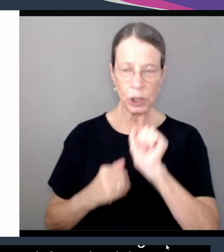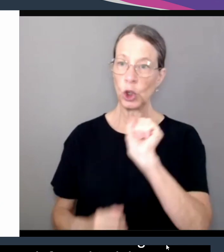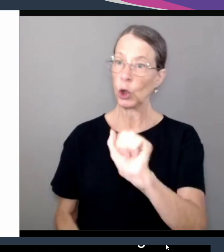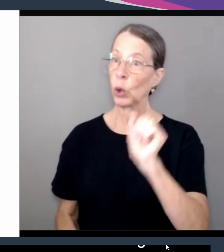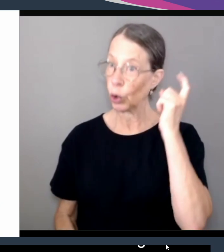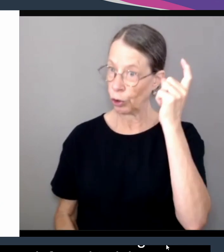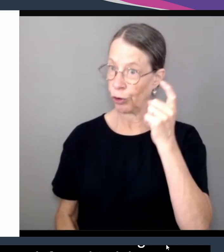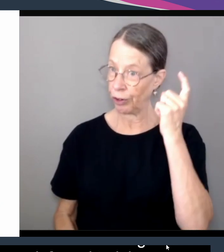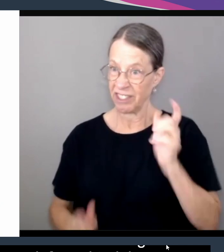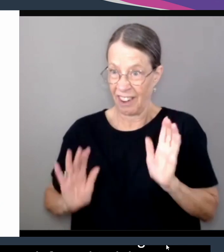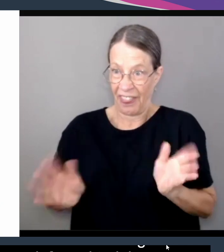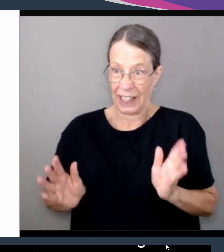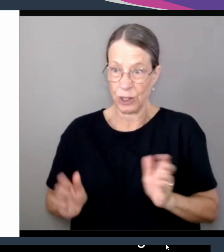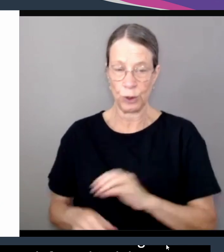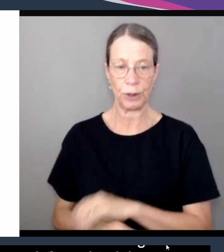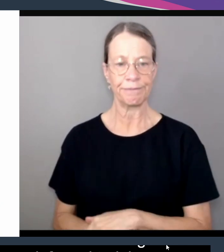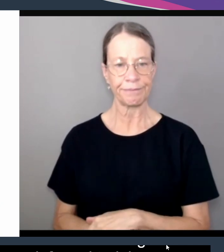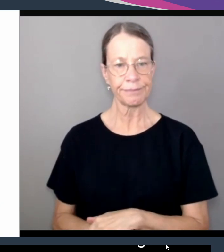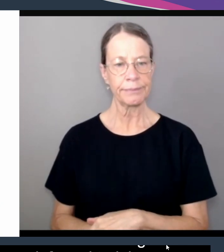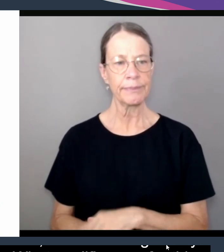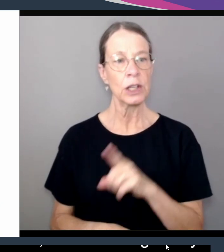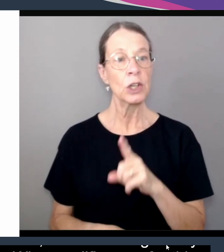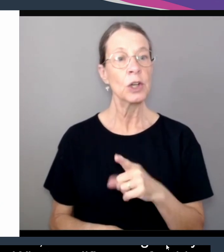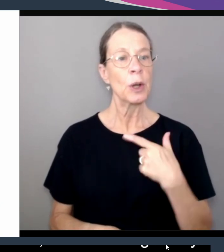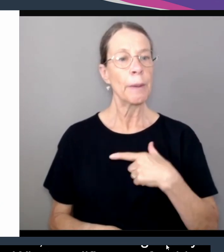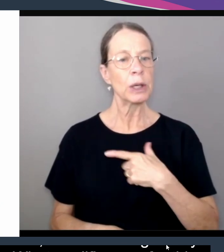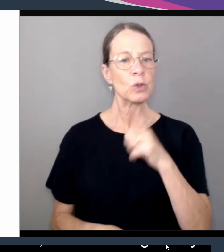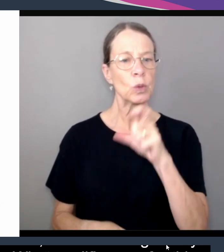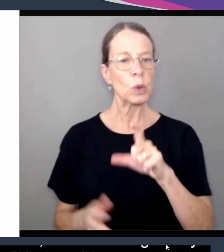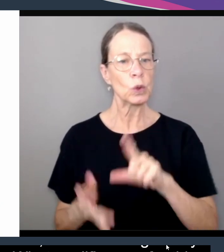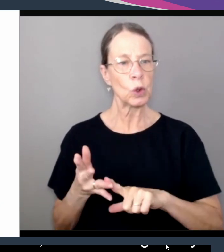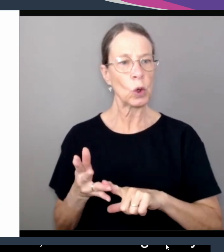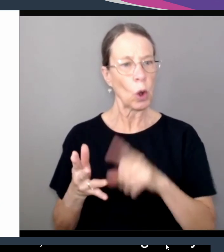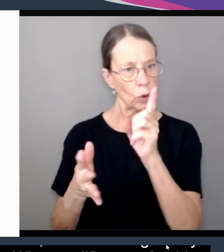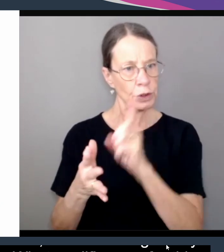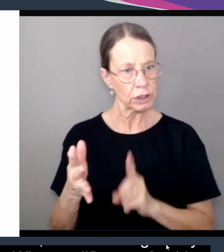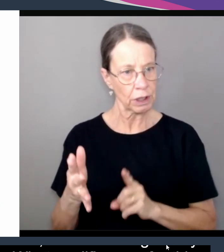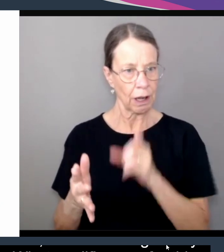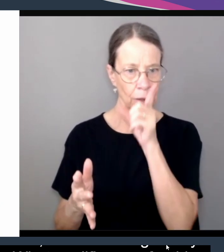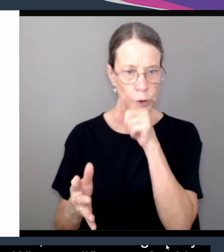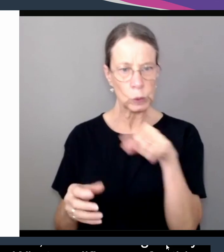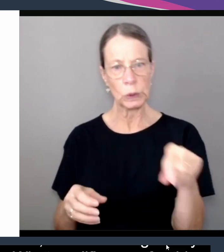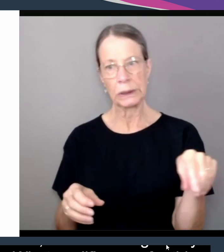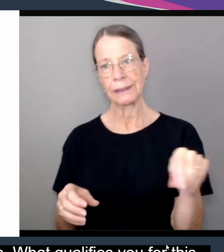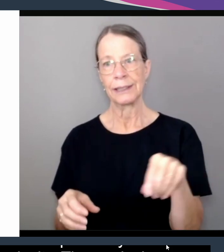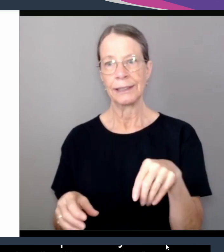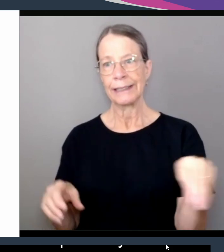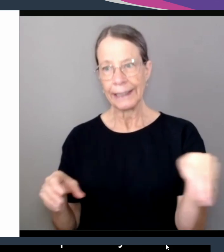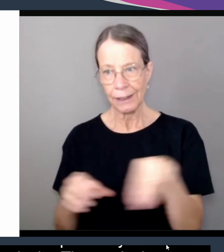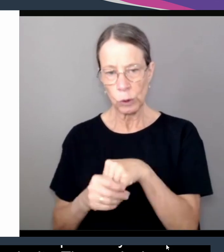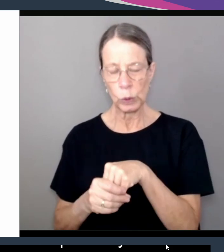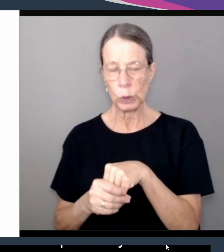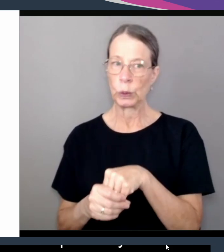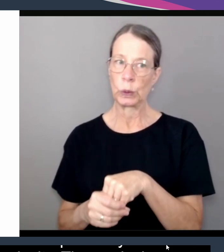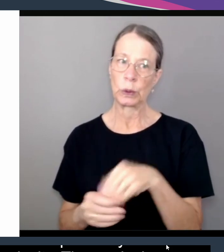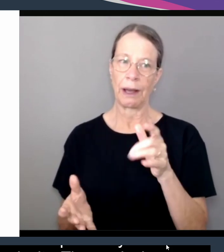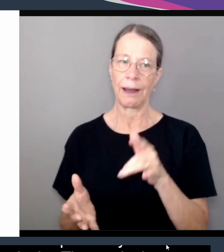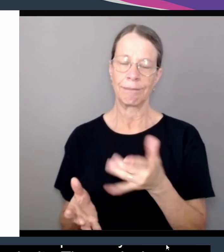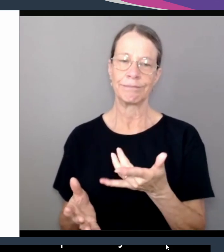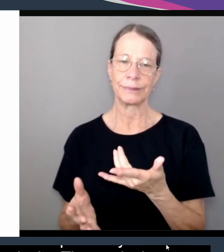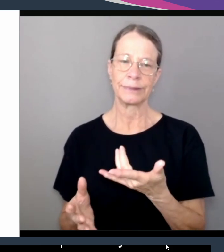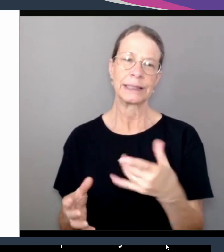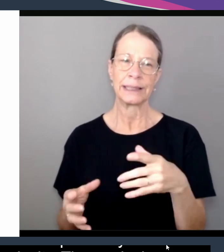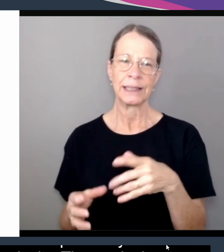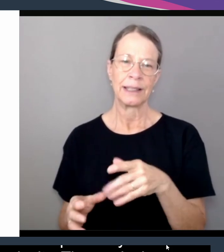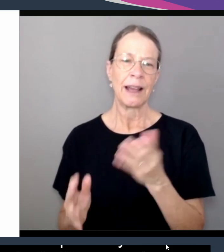co-design process enabled us to design this course with accessibility at its core, and we're really proud of that. We know that it's probably not perfect